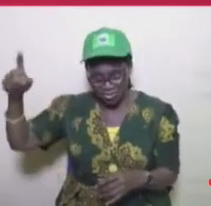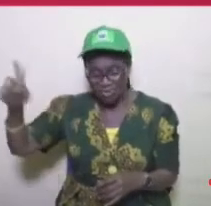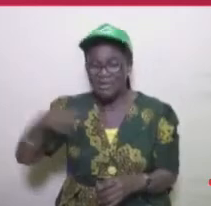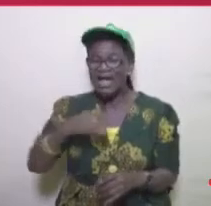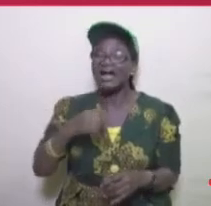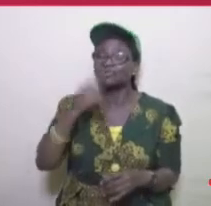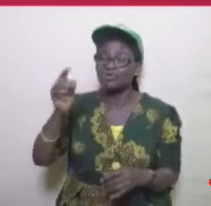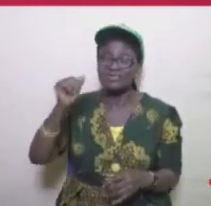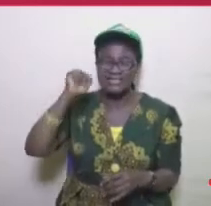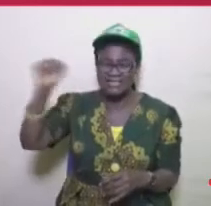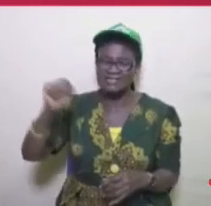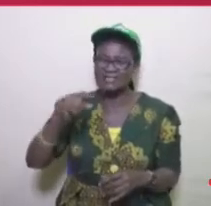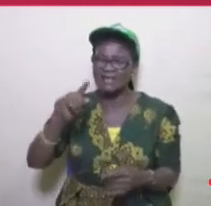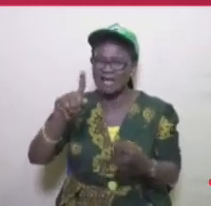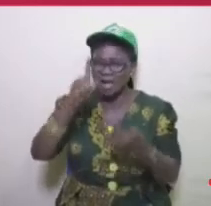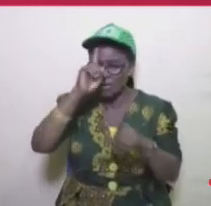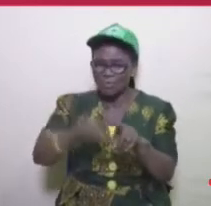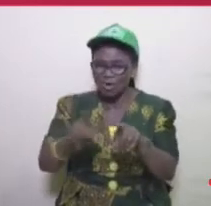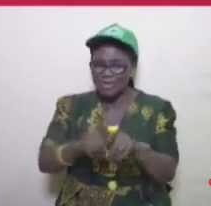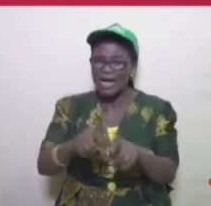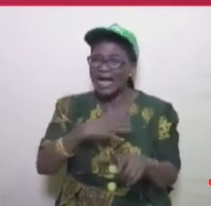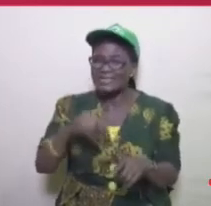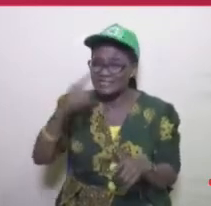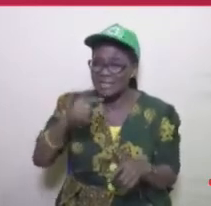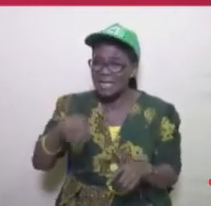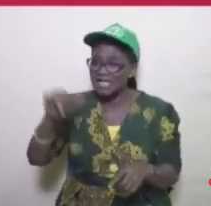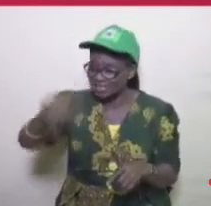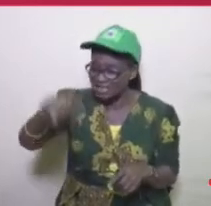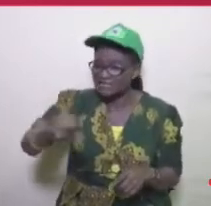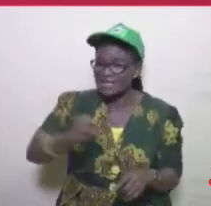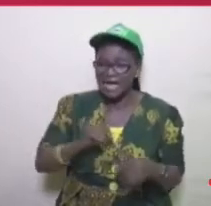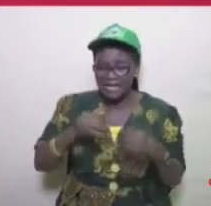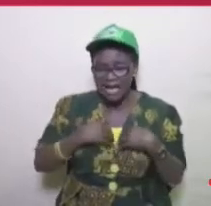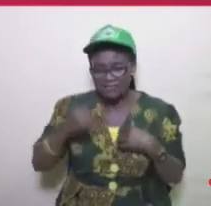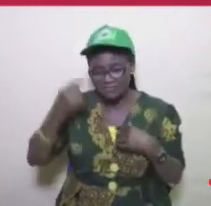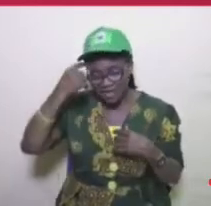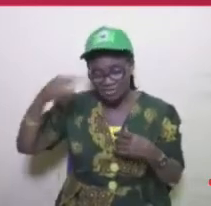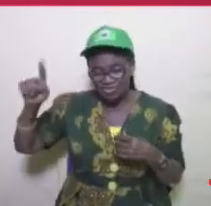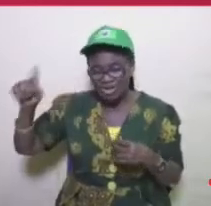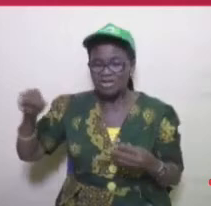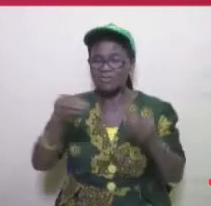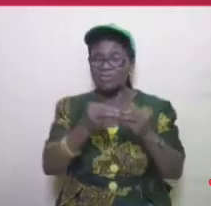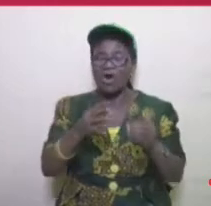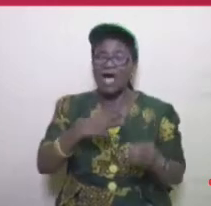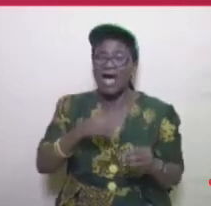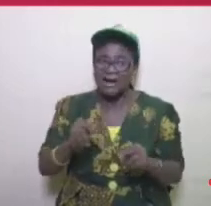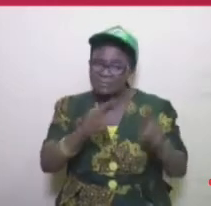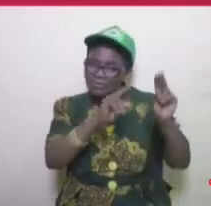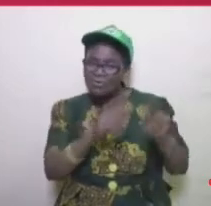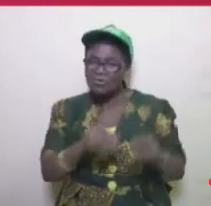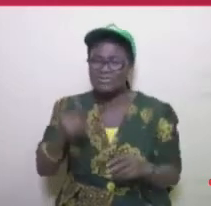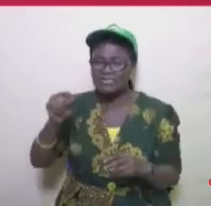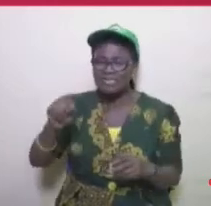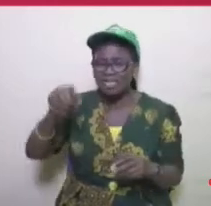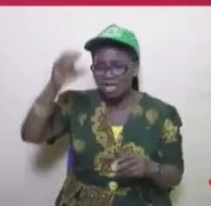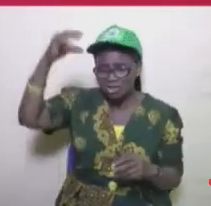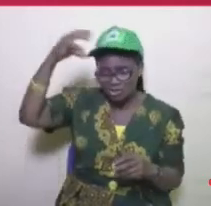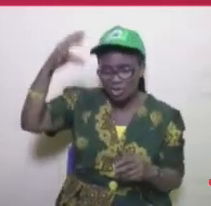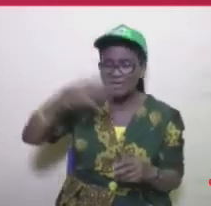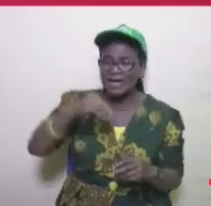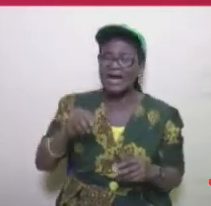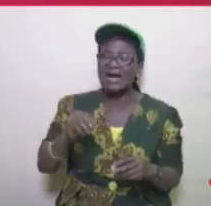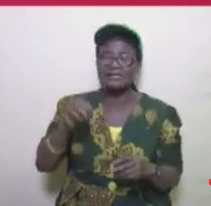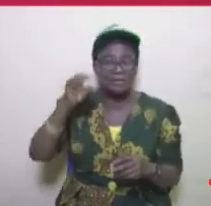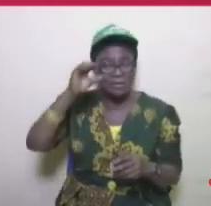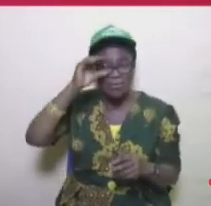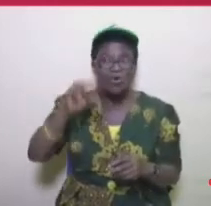brethren, and said, behold, I have dreamed more. And behold, the sun and the moon and the 11 star